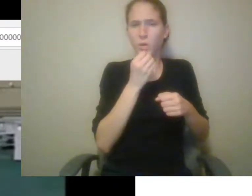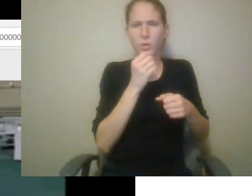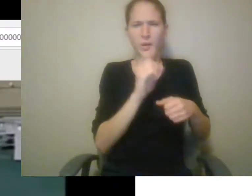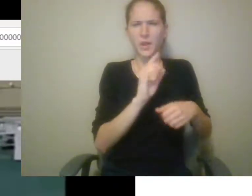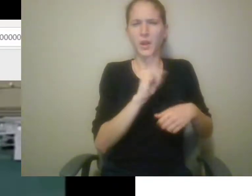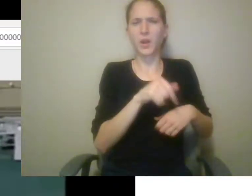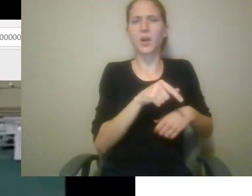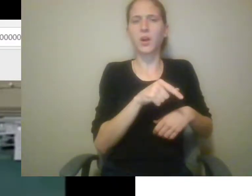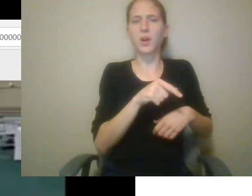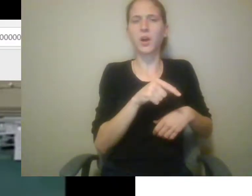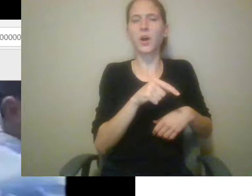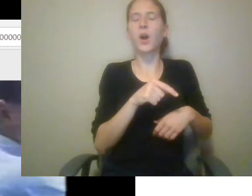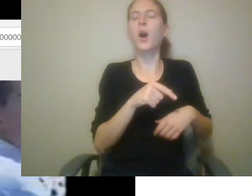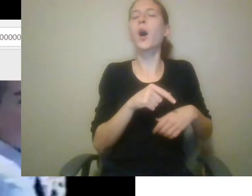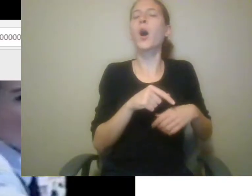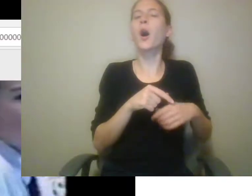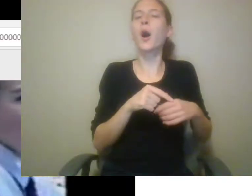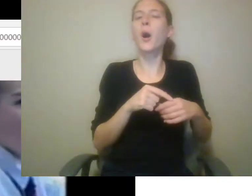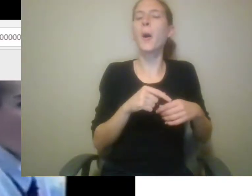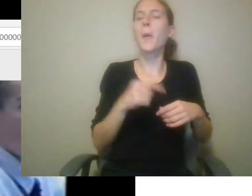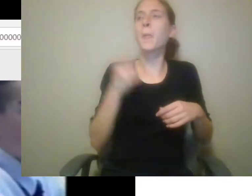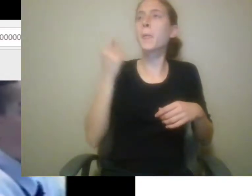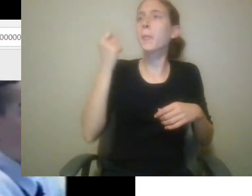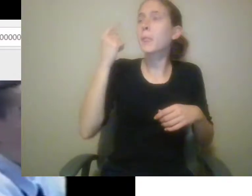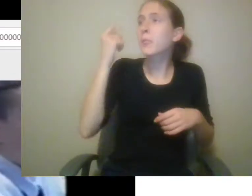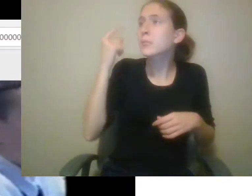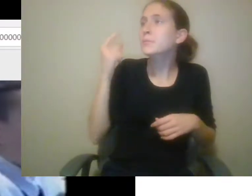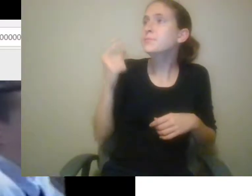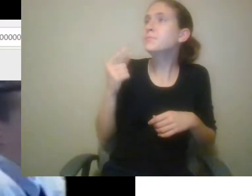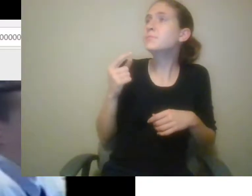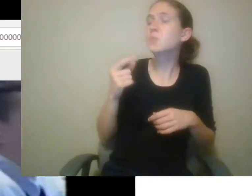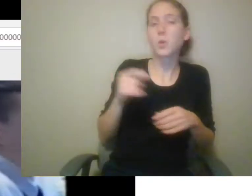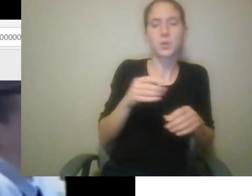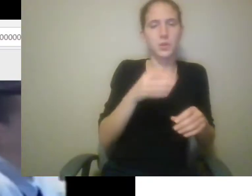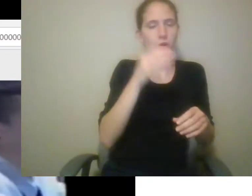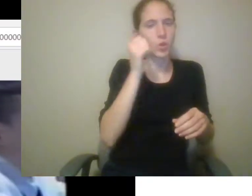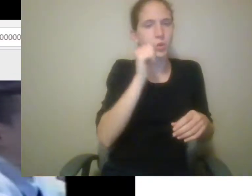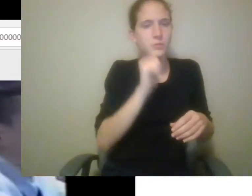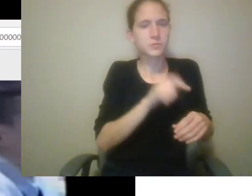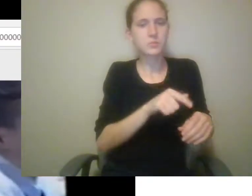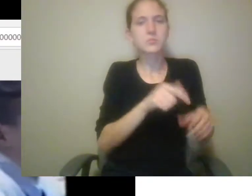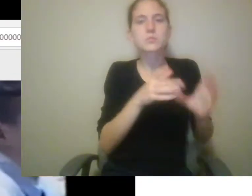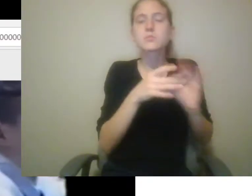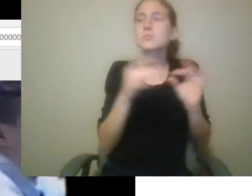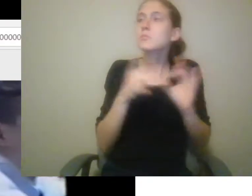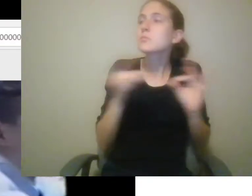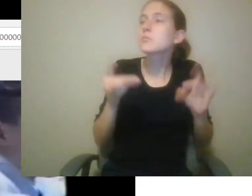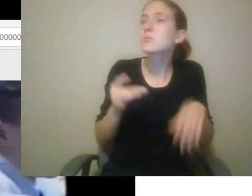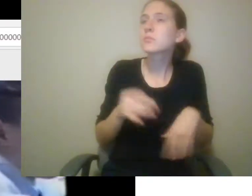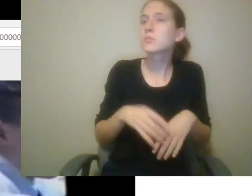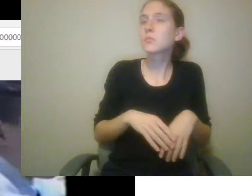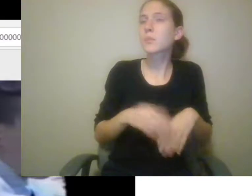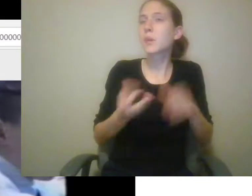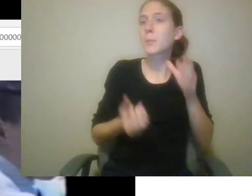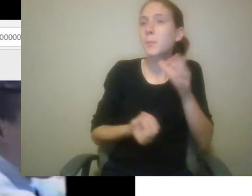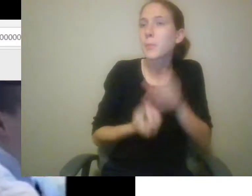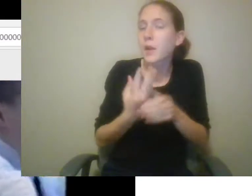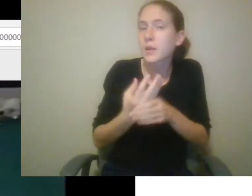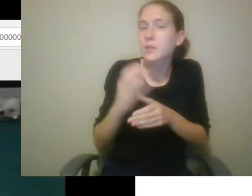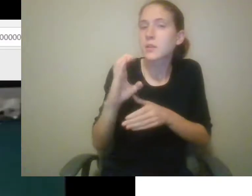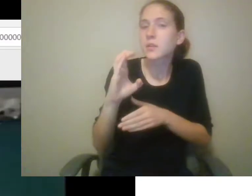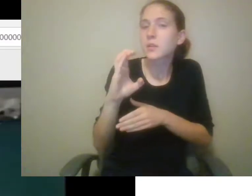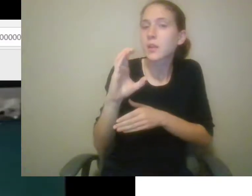cells, and sea slugs. Okay, well, remember the sea slugs is an exception, so don't keep that in mind. All right, it's really just the plant cells and the algae